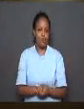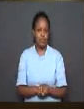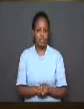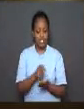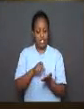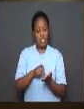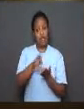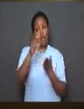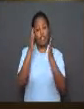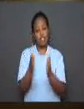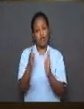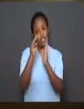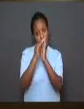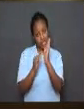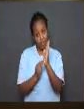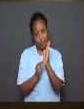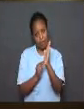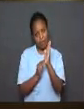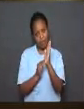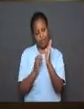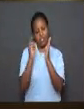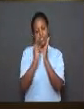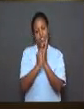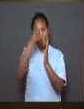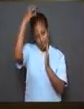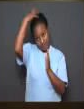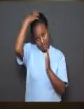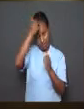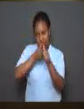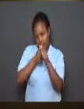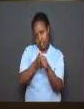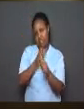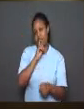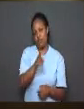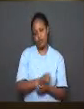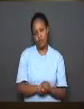A democratic system upholds constitutionalism.